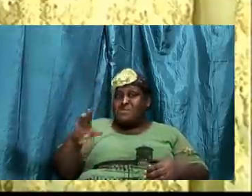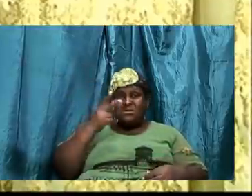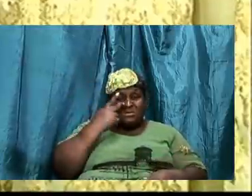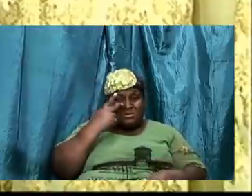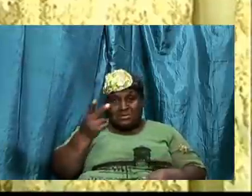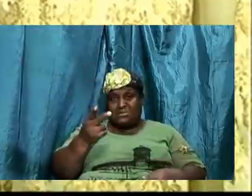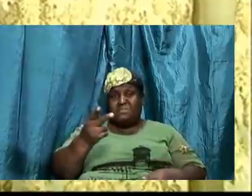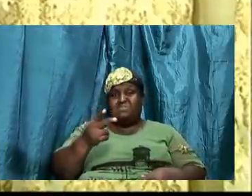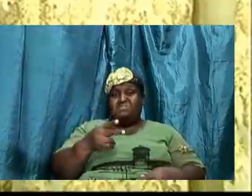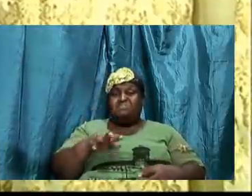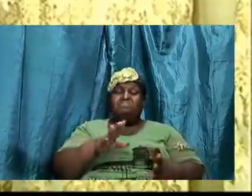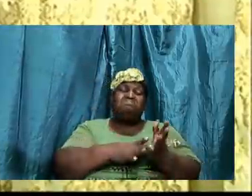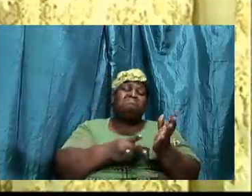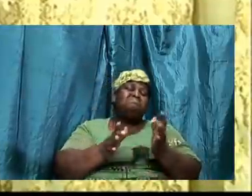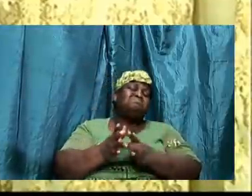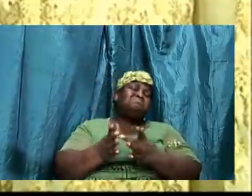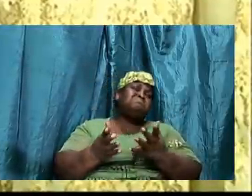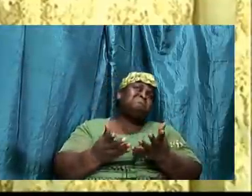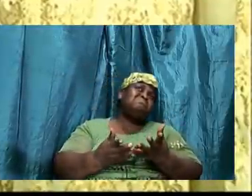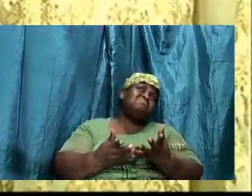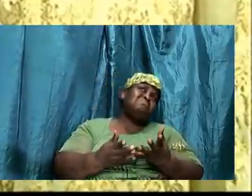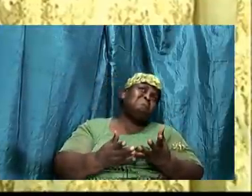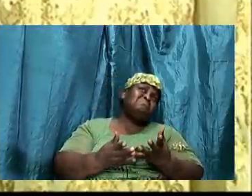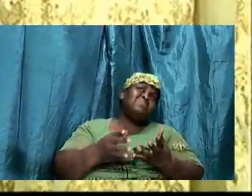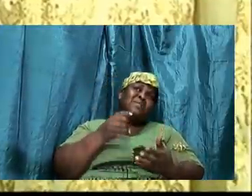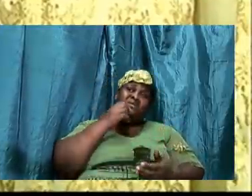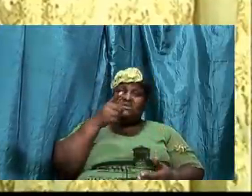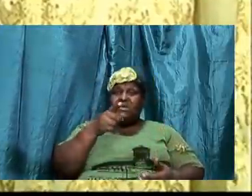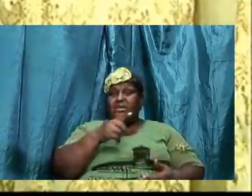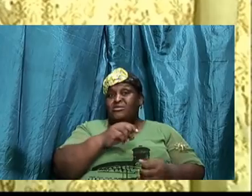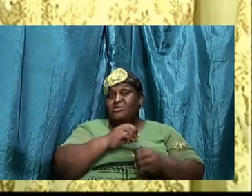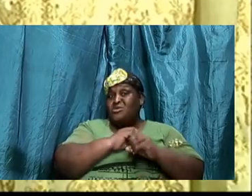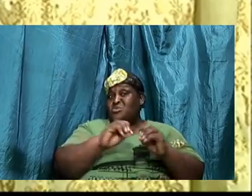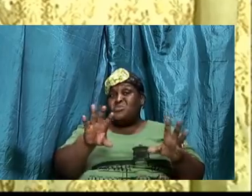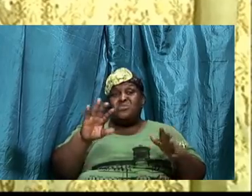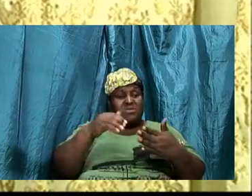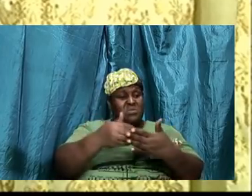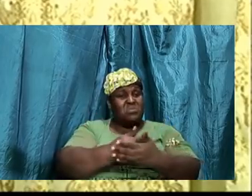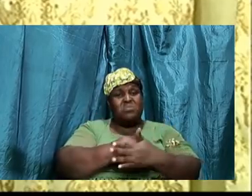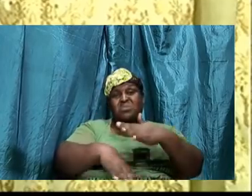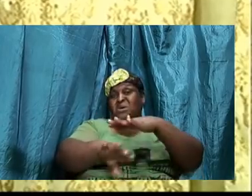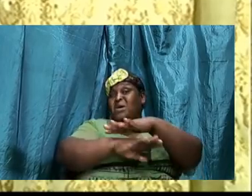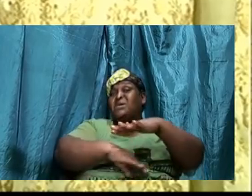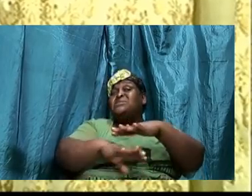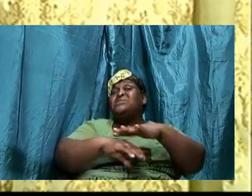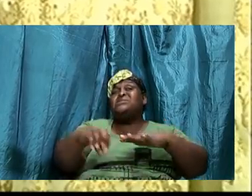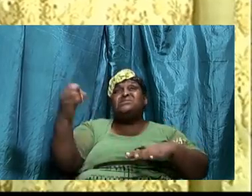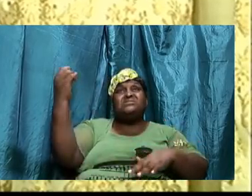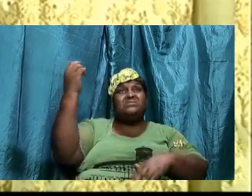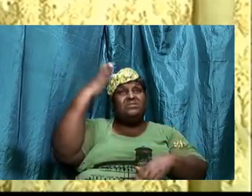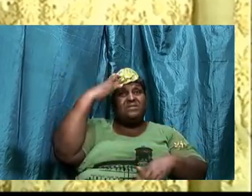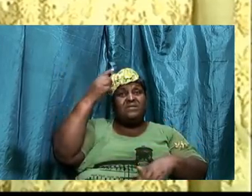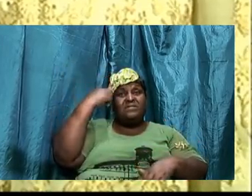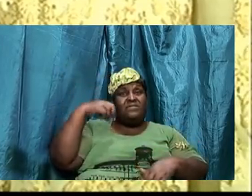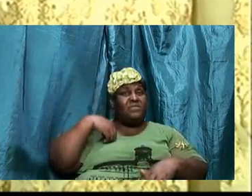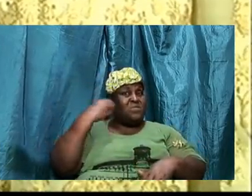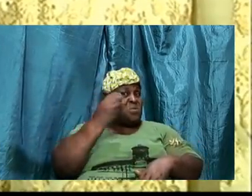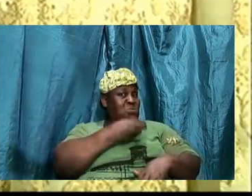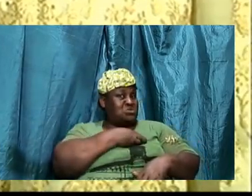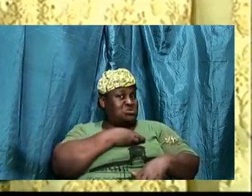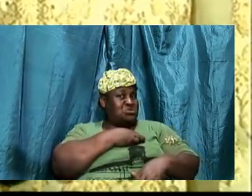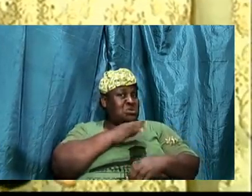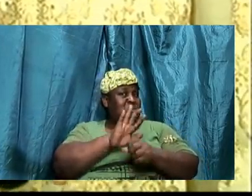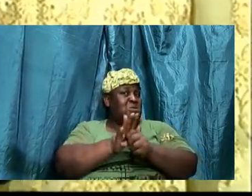The Bible says that there is nothing new under the sun. For us, this corona thing is new. But